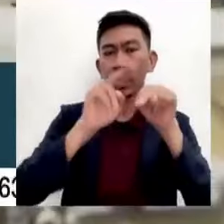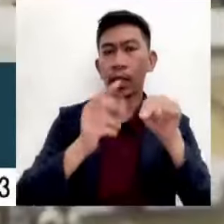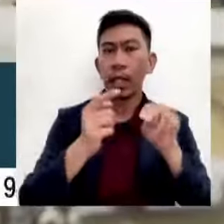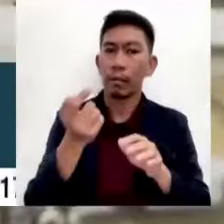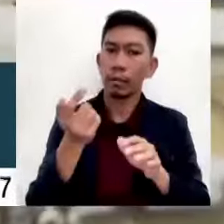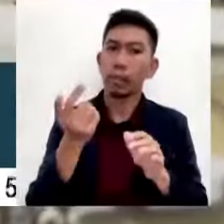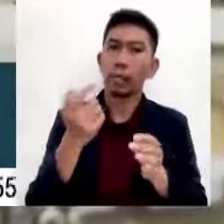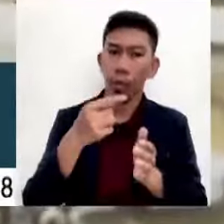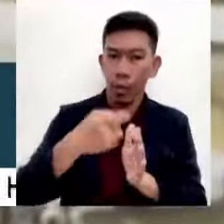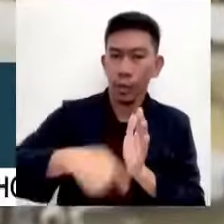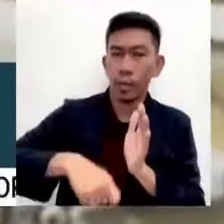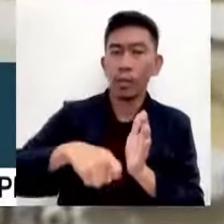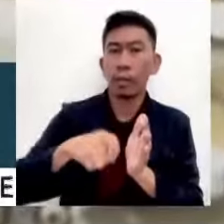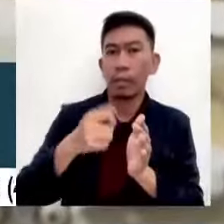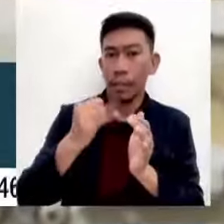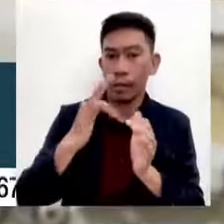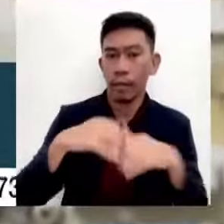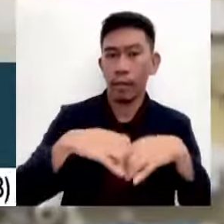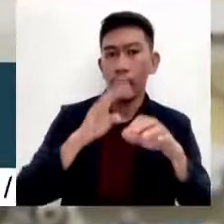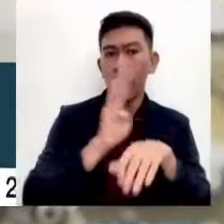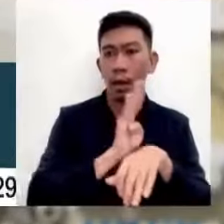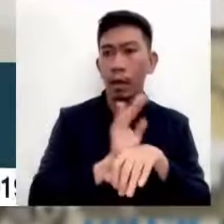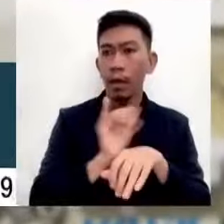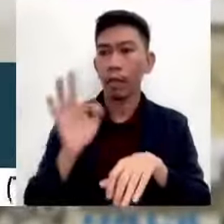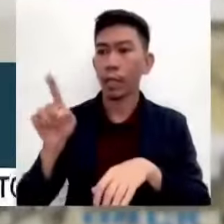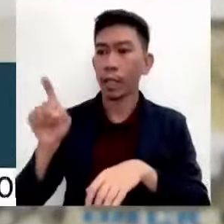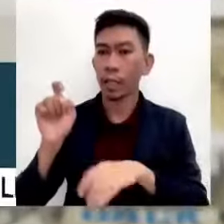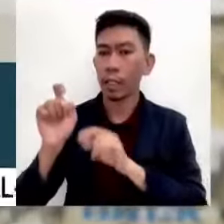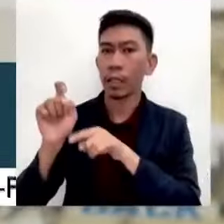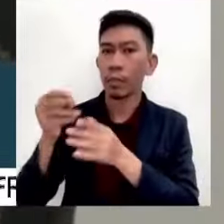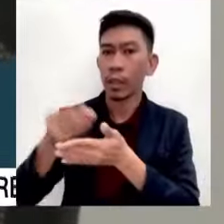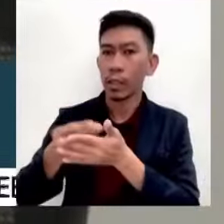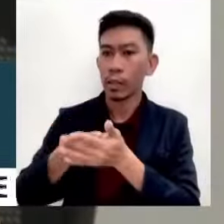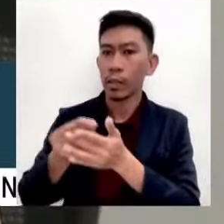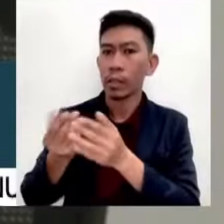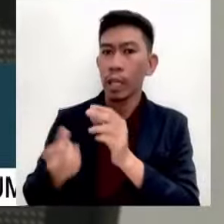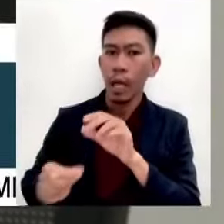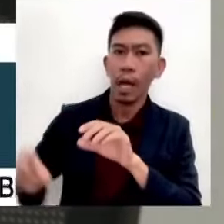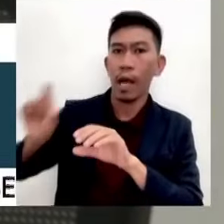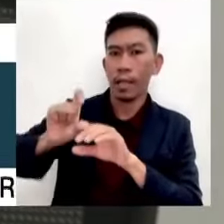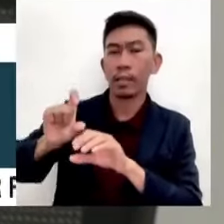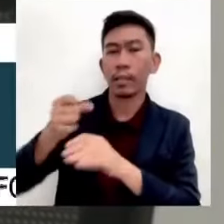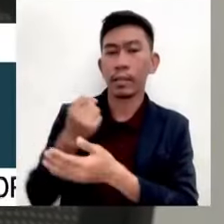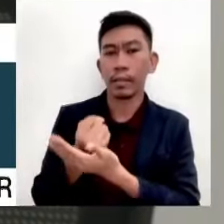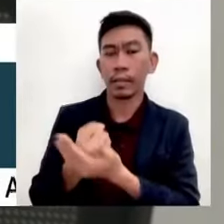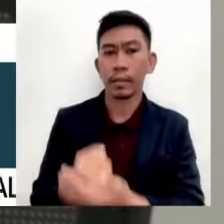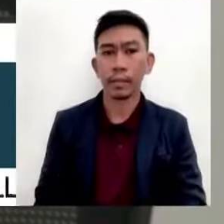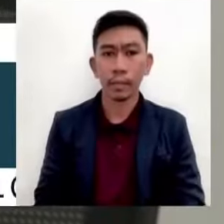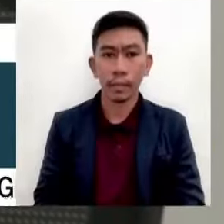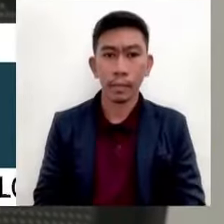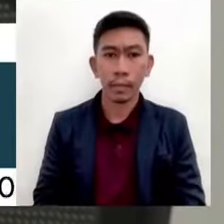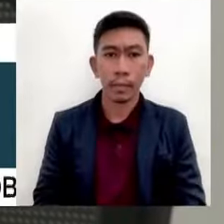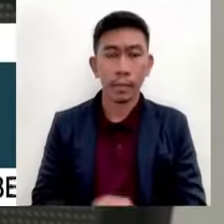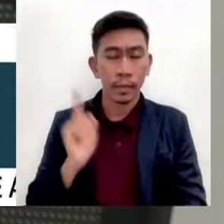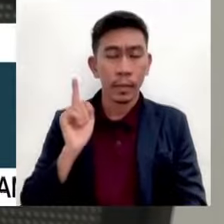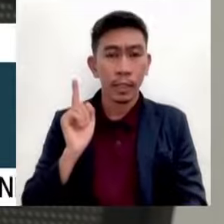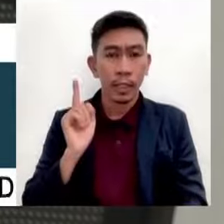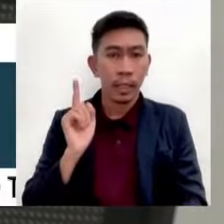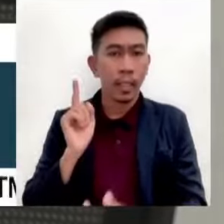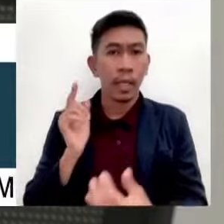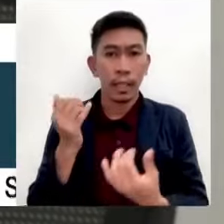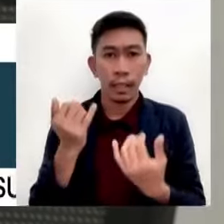if a 100 peso minimum wage hike is legislated. Halimbawa, ang sweldo sa NCR